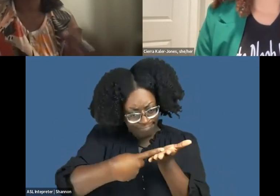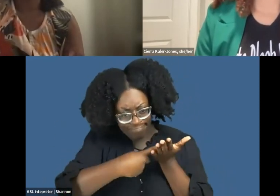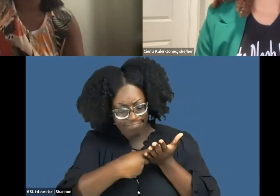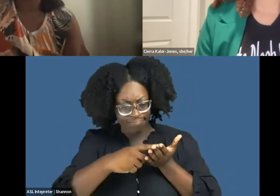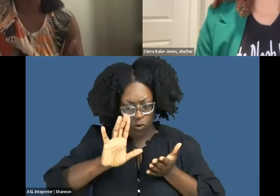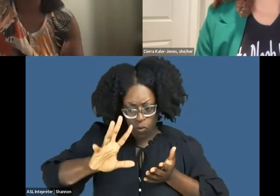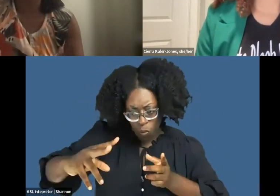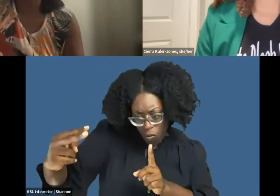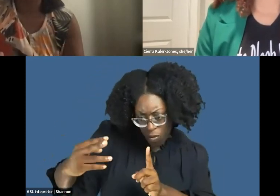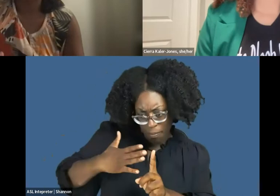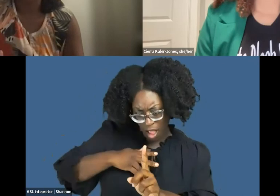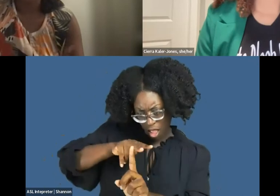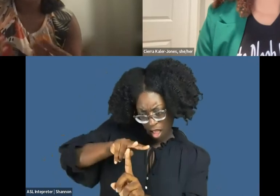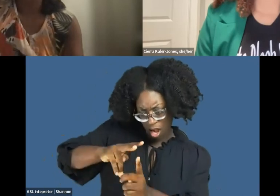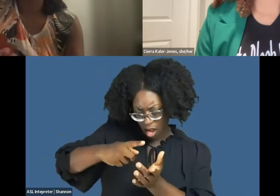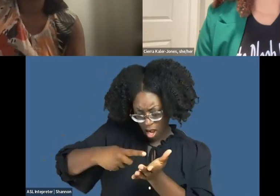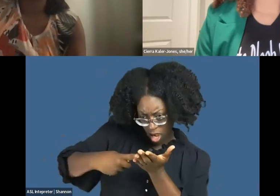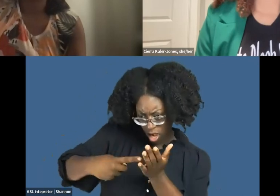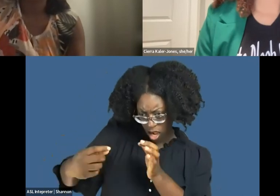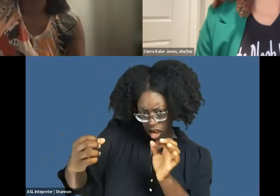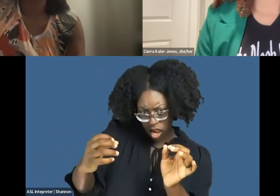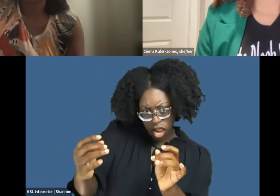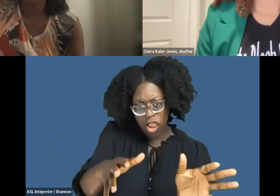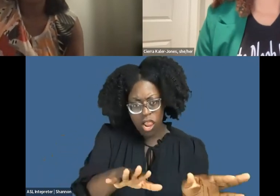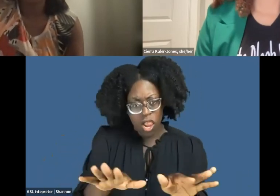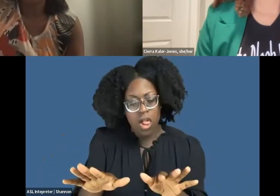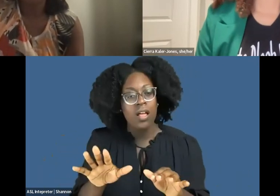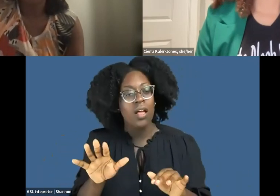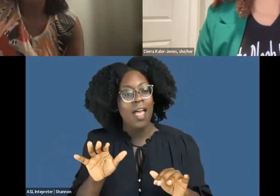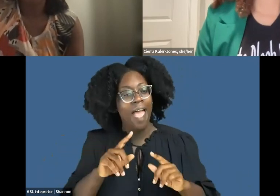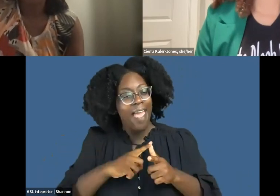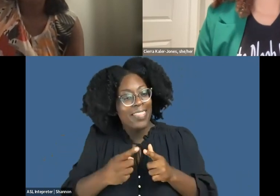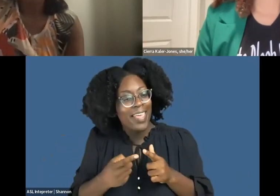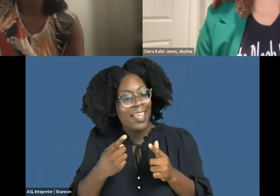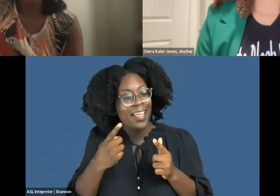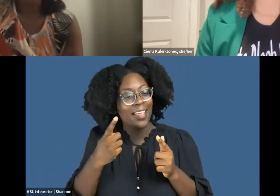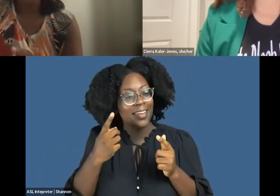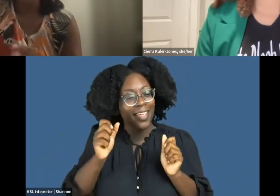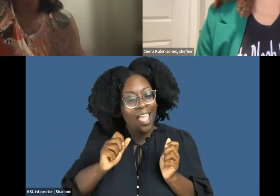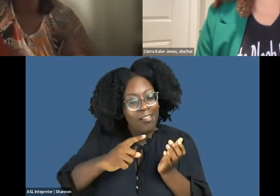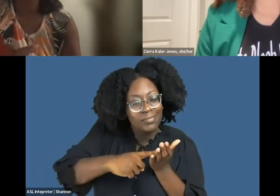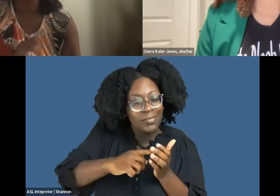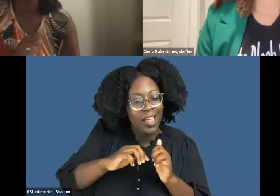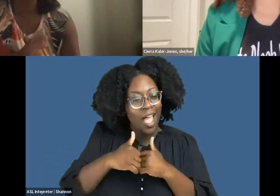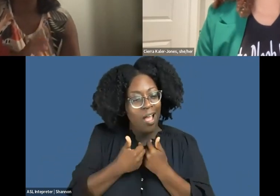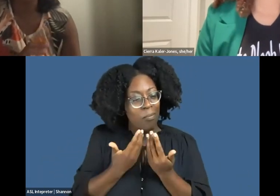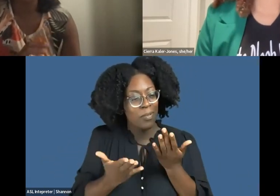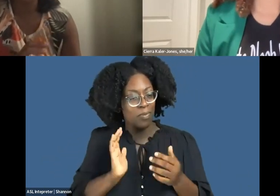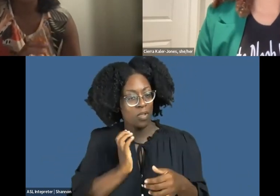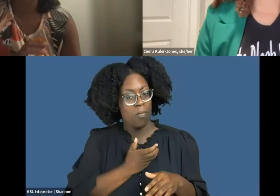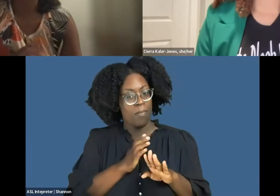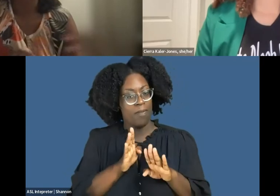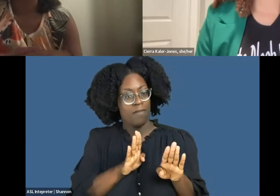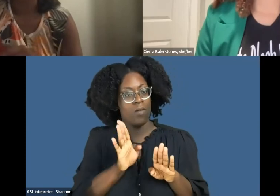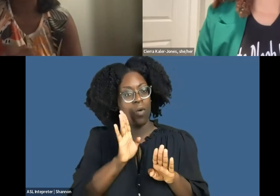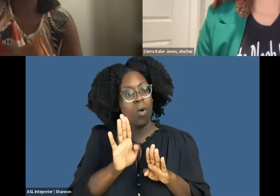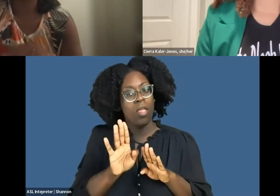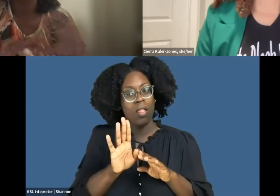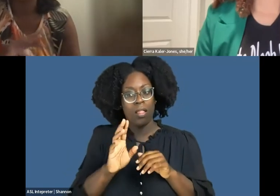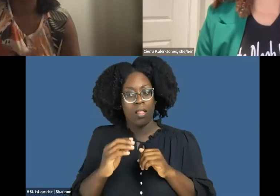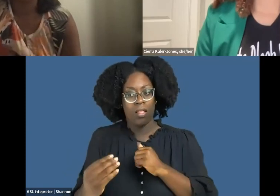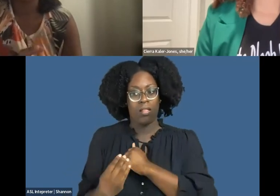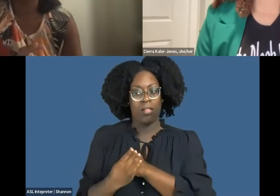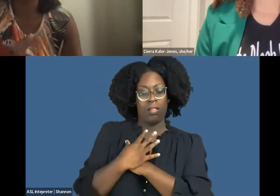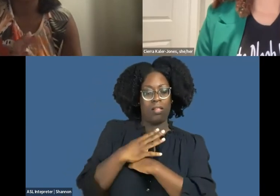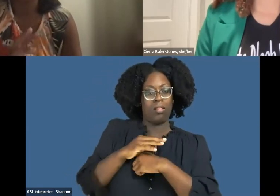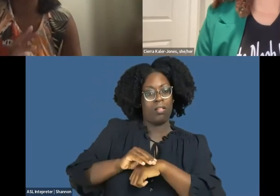about, once we assimilate knowledge, how we might behave differently because of it, right? So at the very beginning of the class, I have them